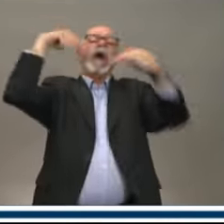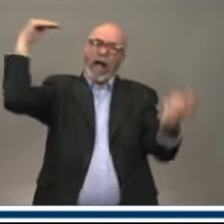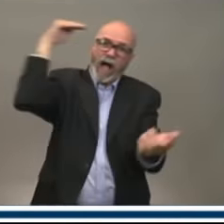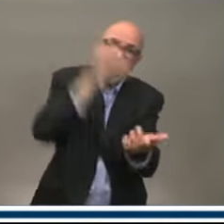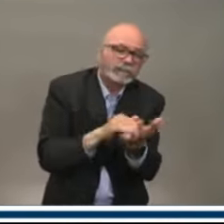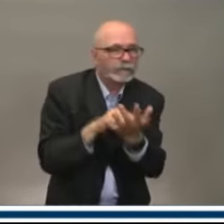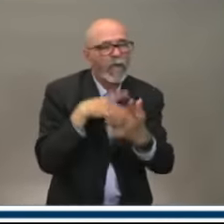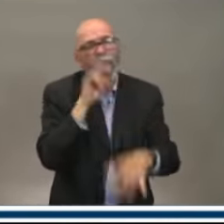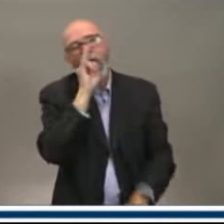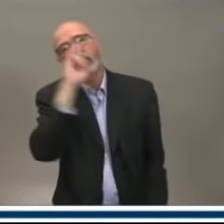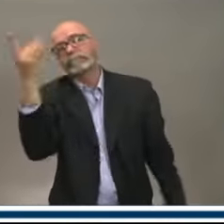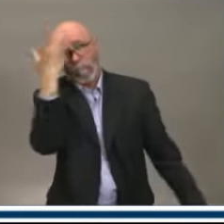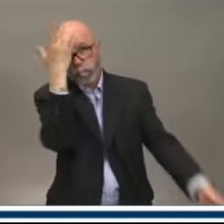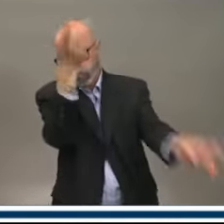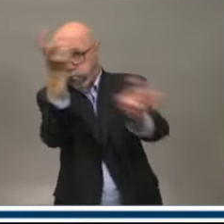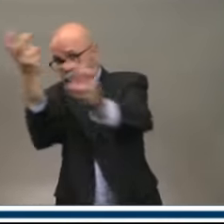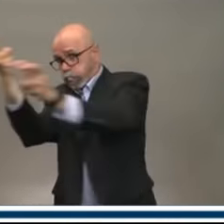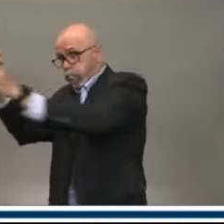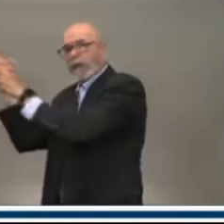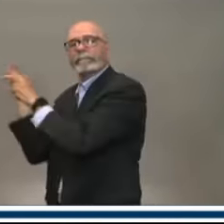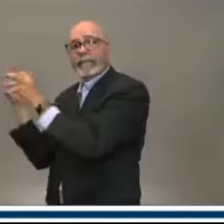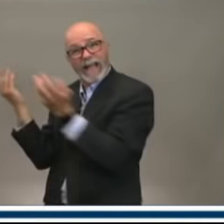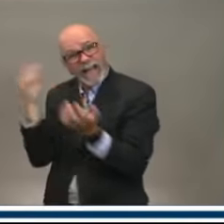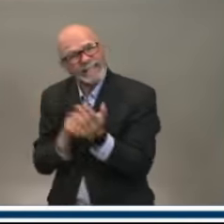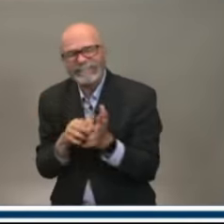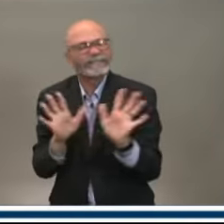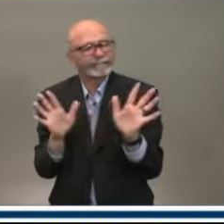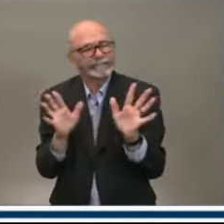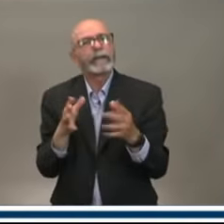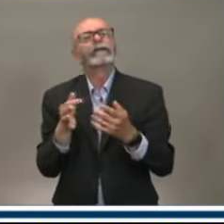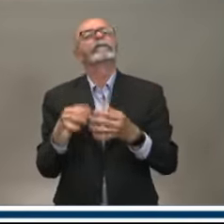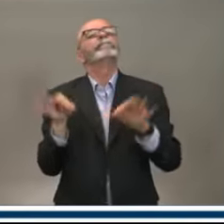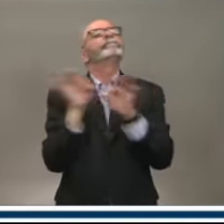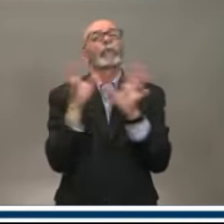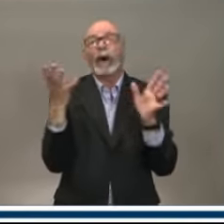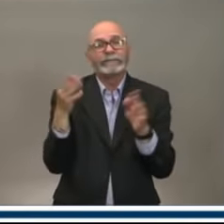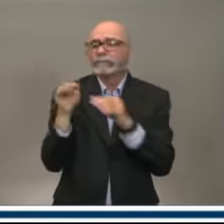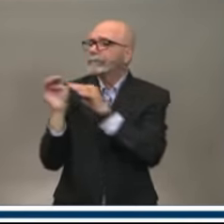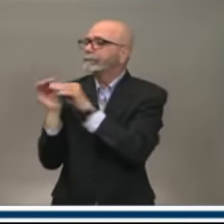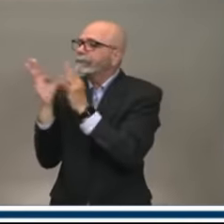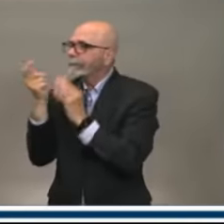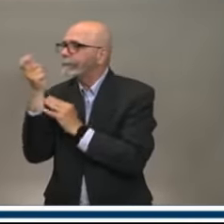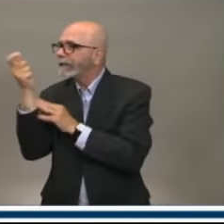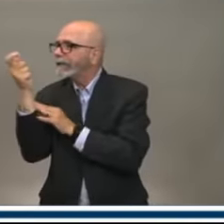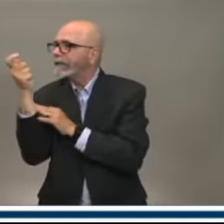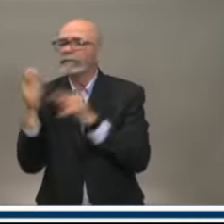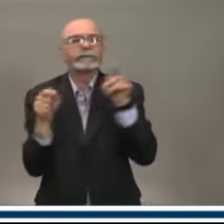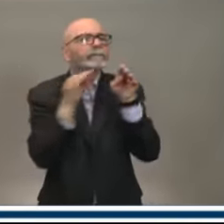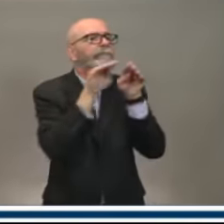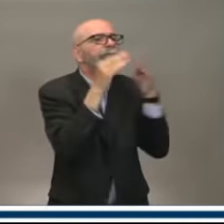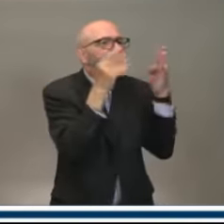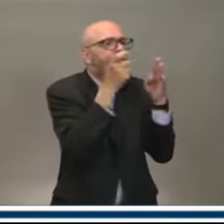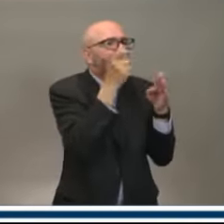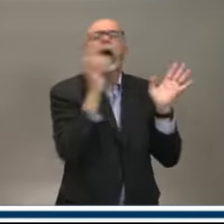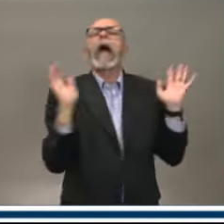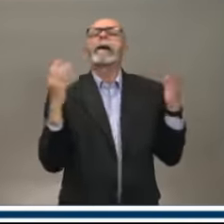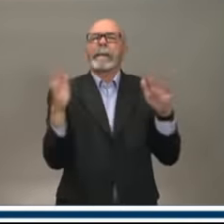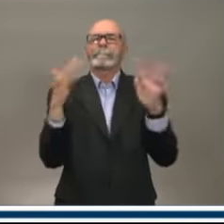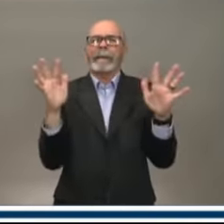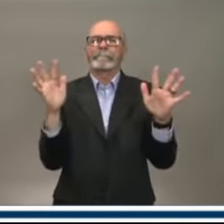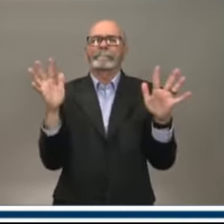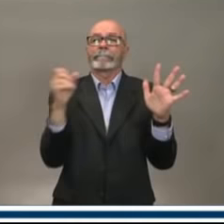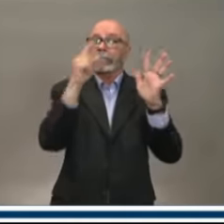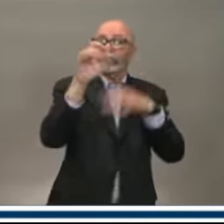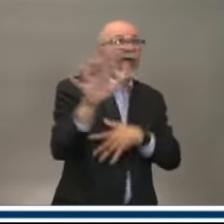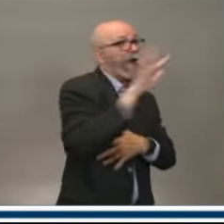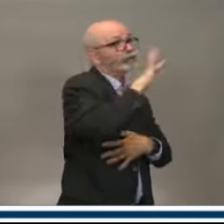is going to be the way forward in Nova Scotia. There are other parts of the world, even other parts of Canada, who are going faster than we are, and we will